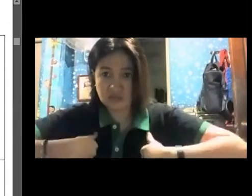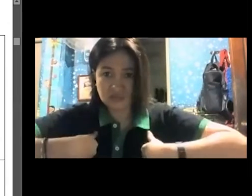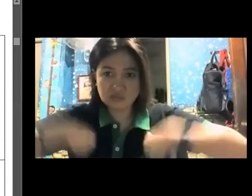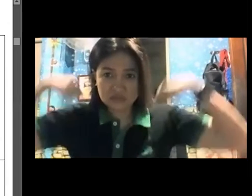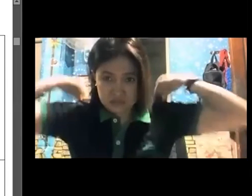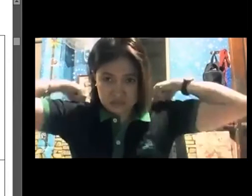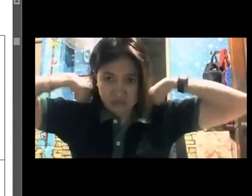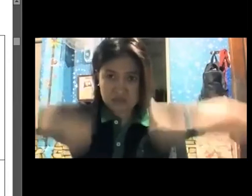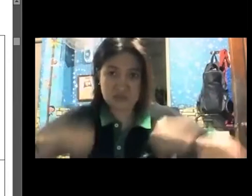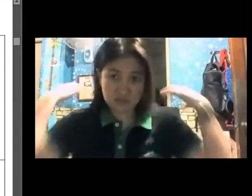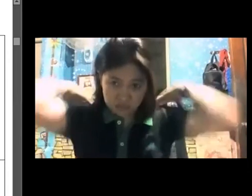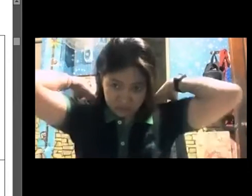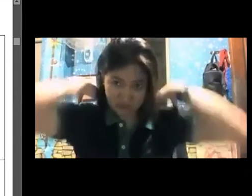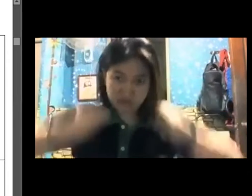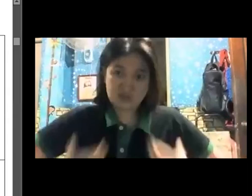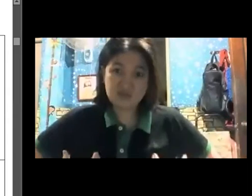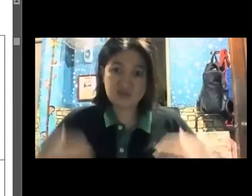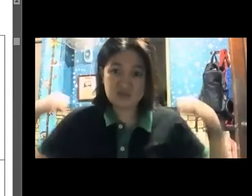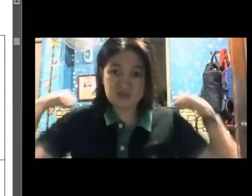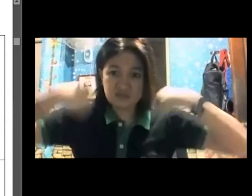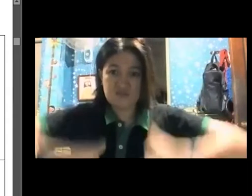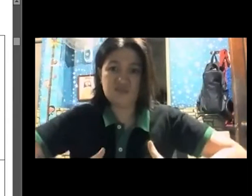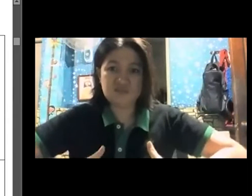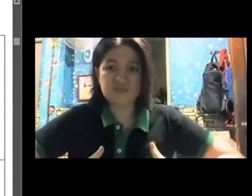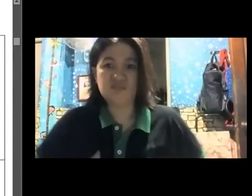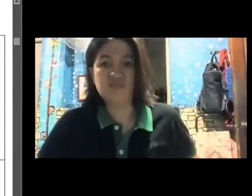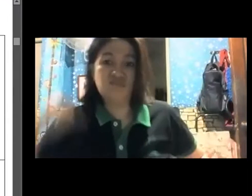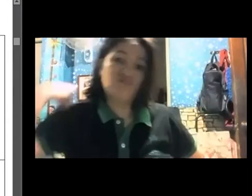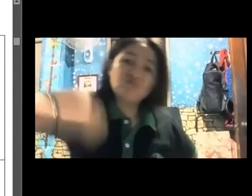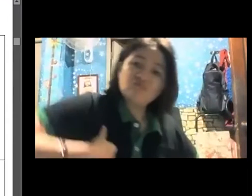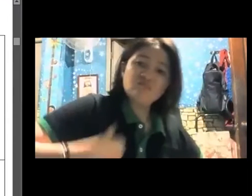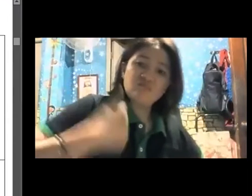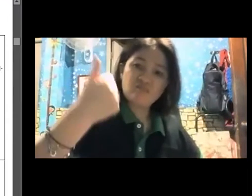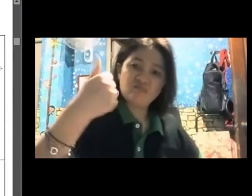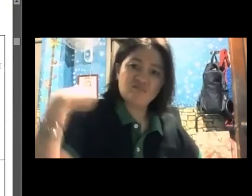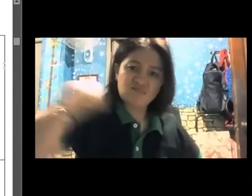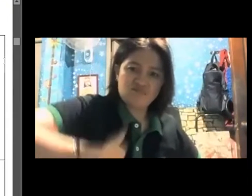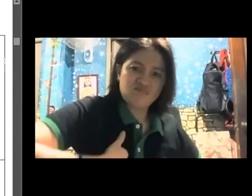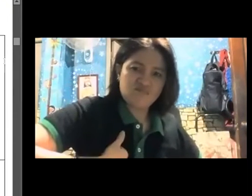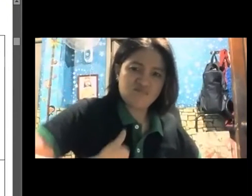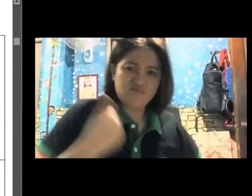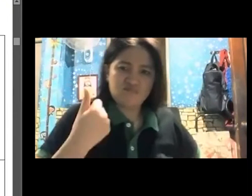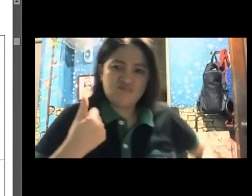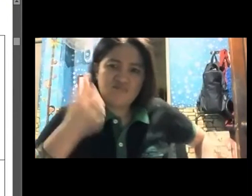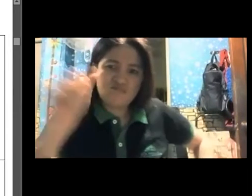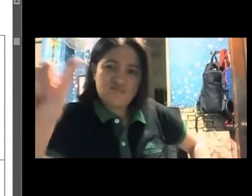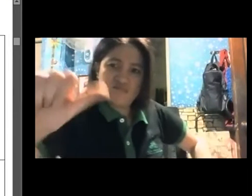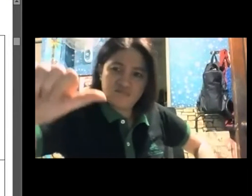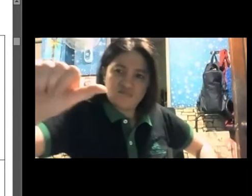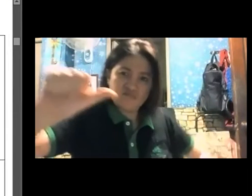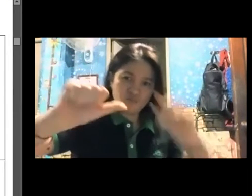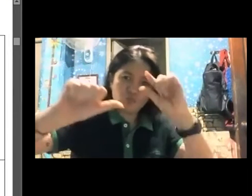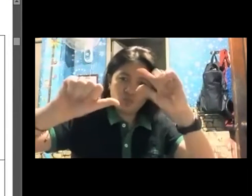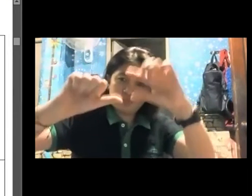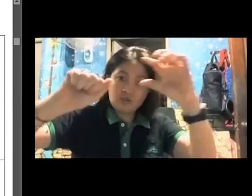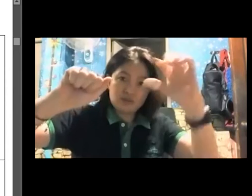So that's jacket. This is bag, like a strap, like suspenders, strap, and then jacket is more like